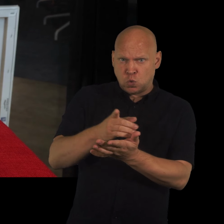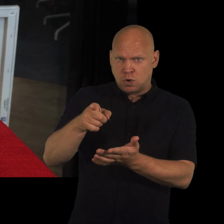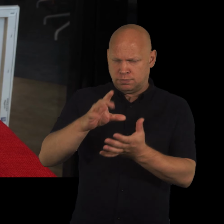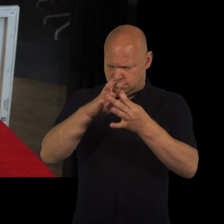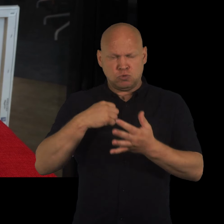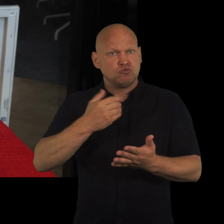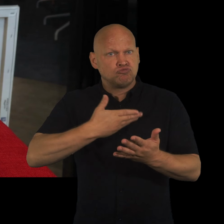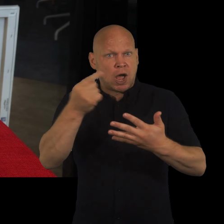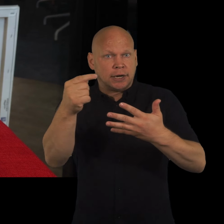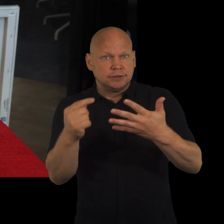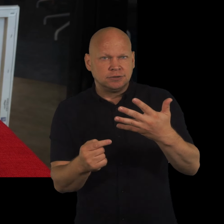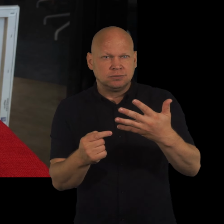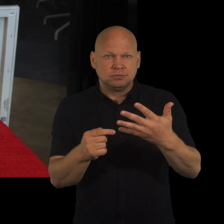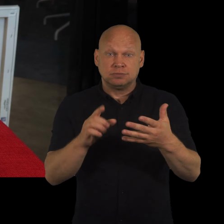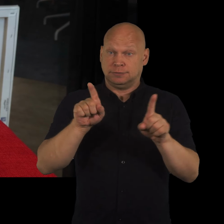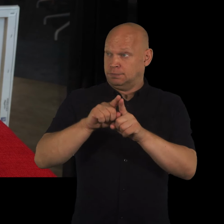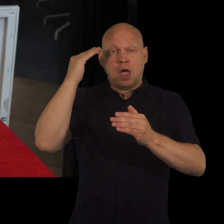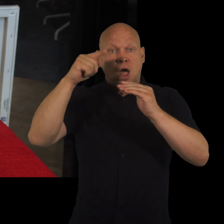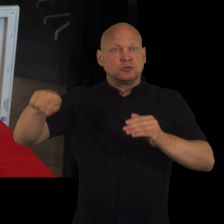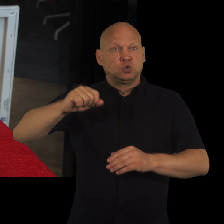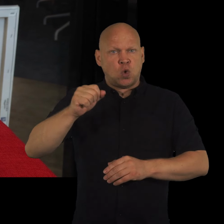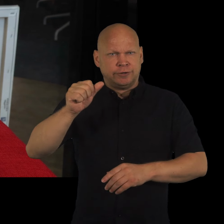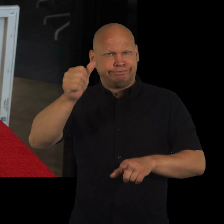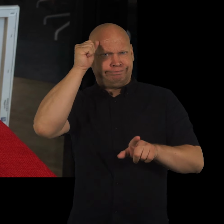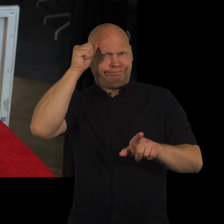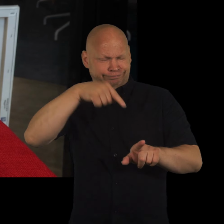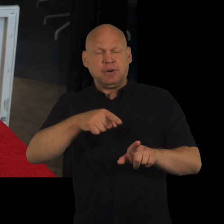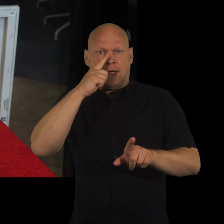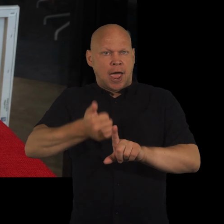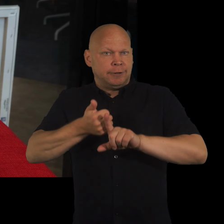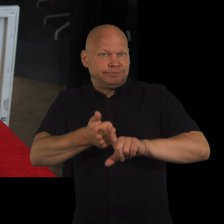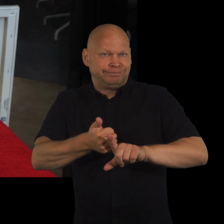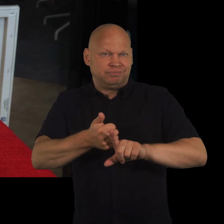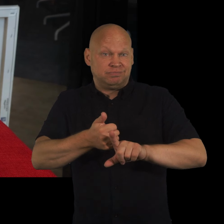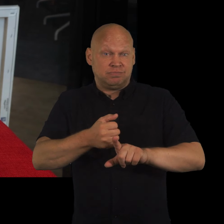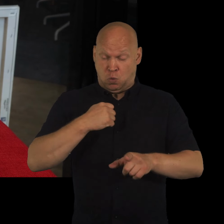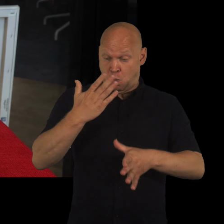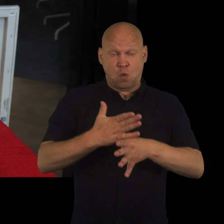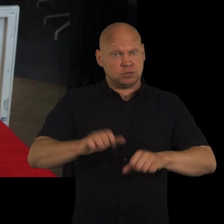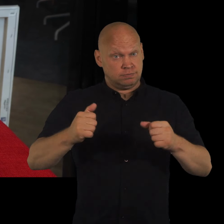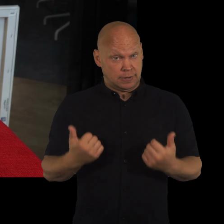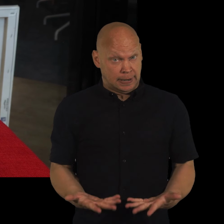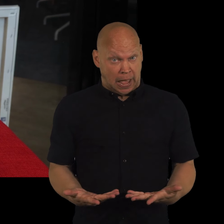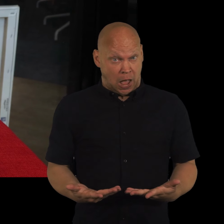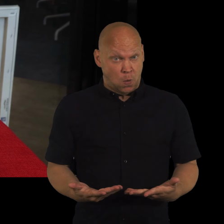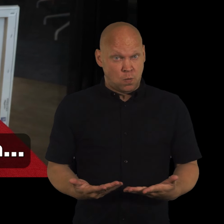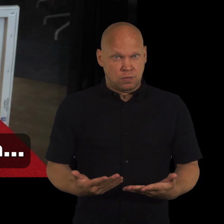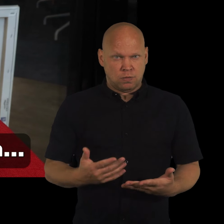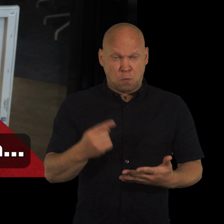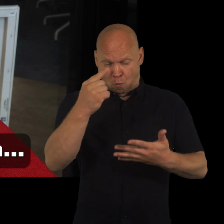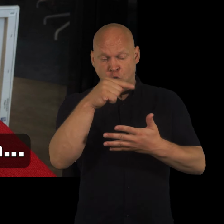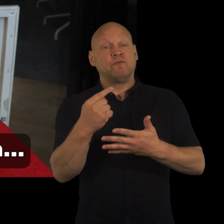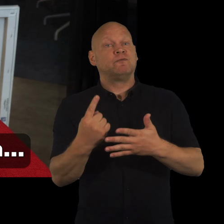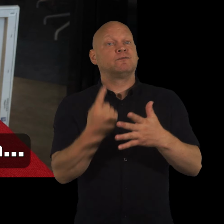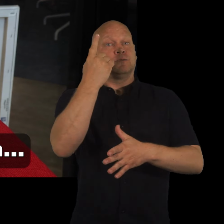all about your rights and that adults in Scotland understand them too, so that they can support you. And my work starts now. One